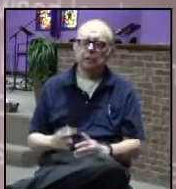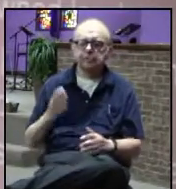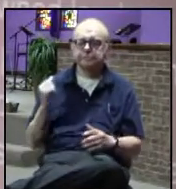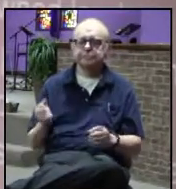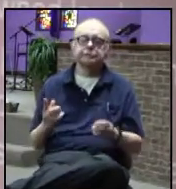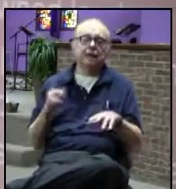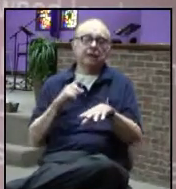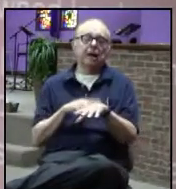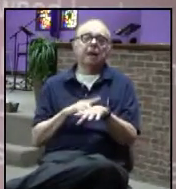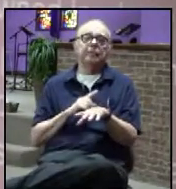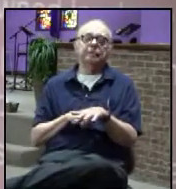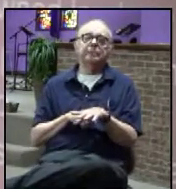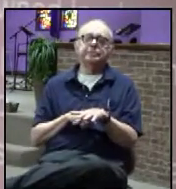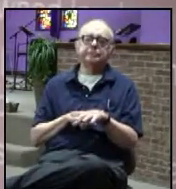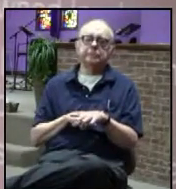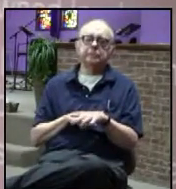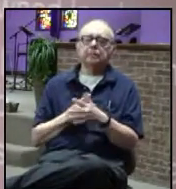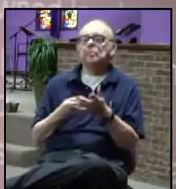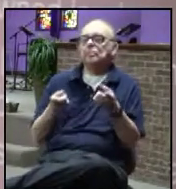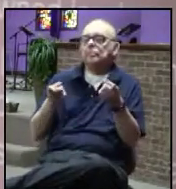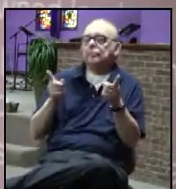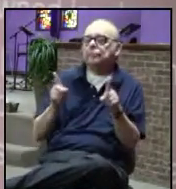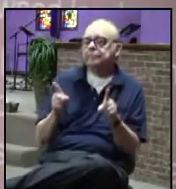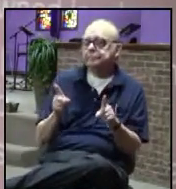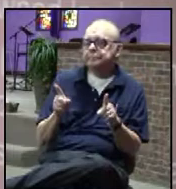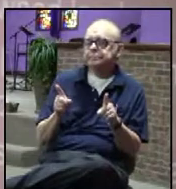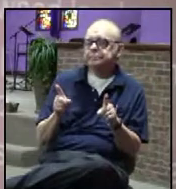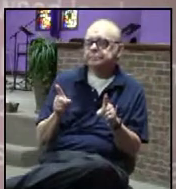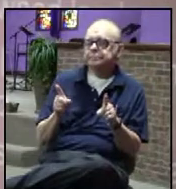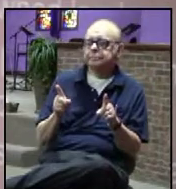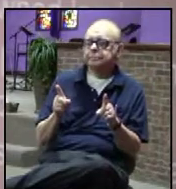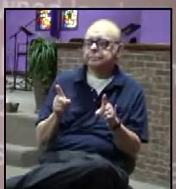Because a lot of times what happens is